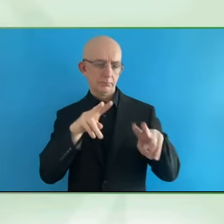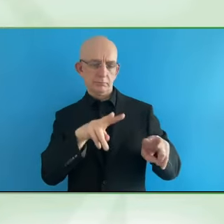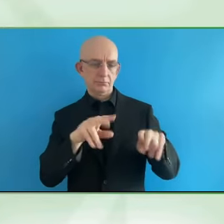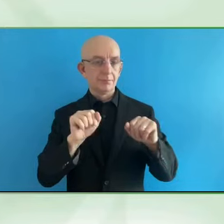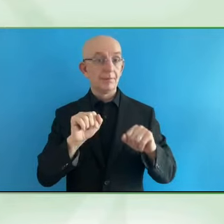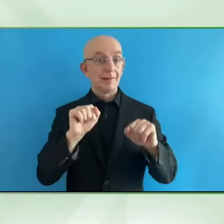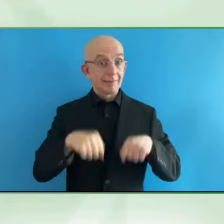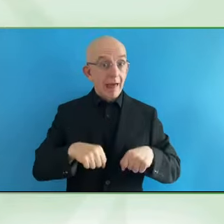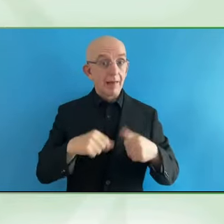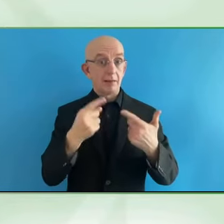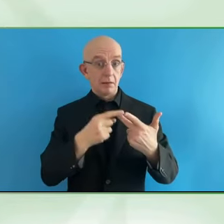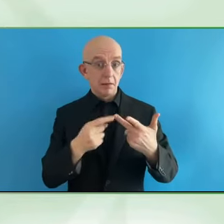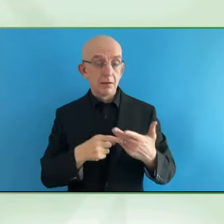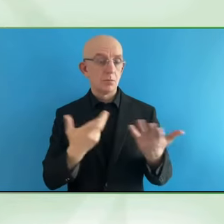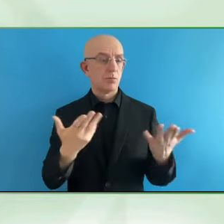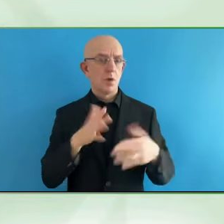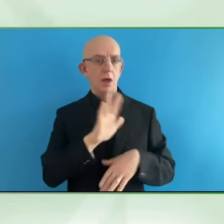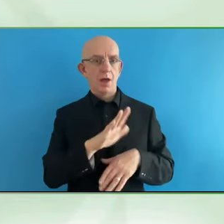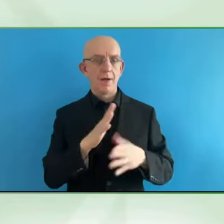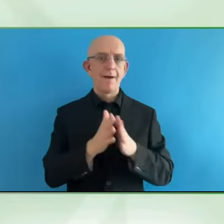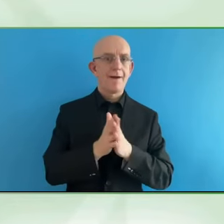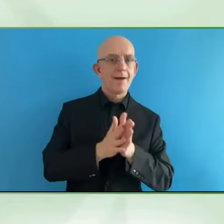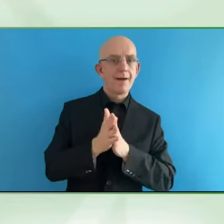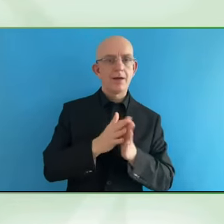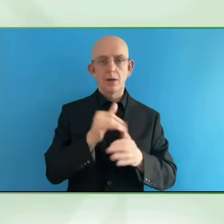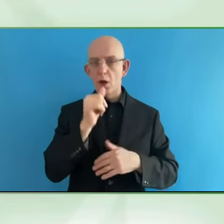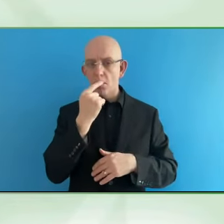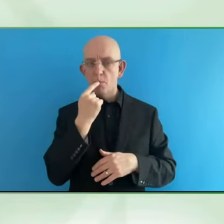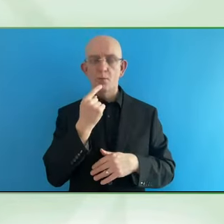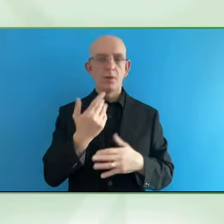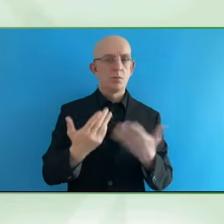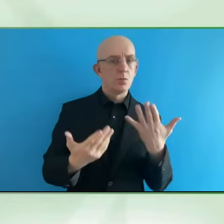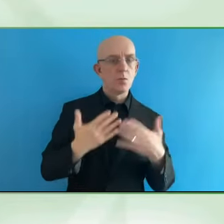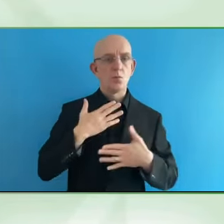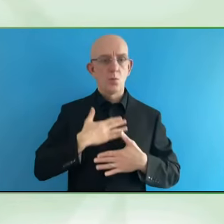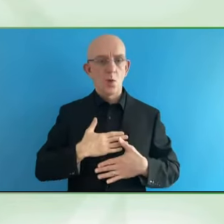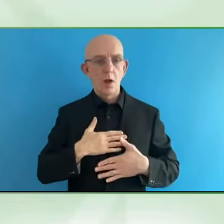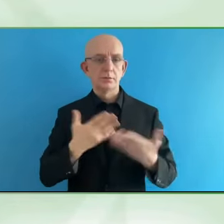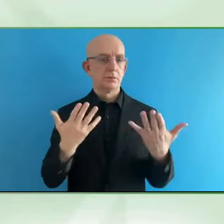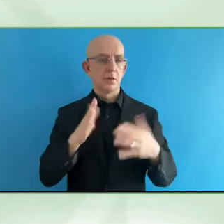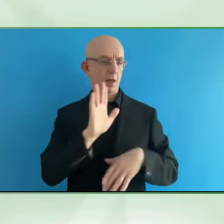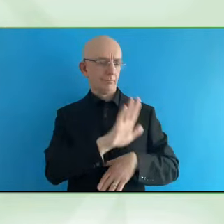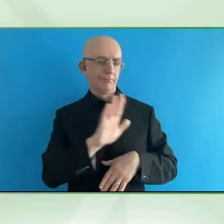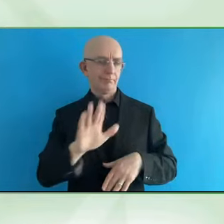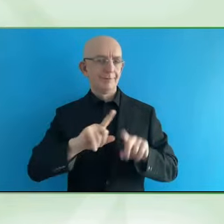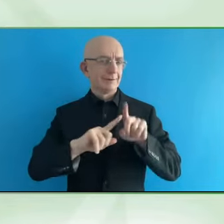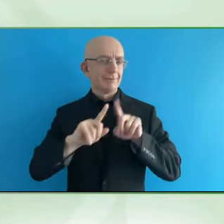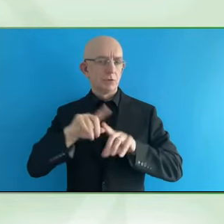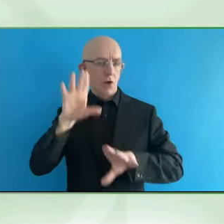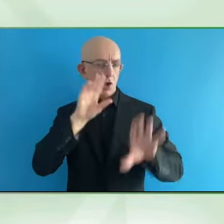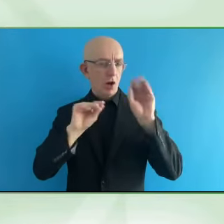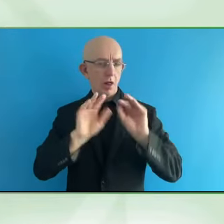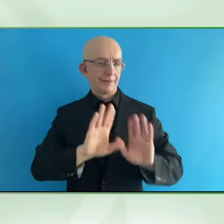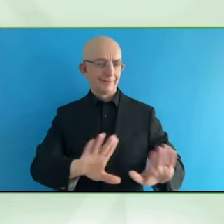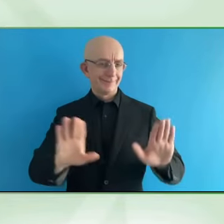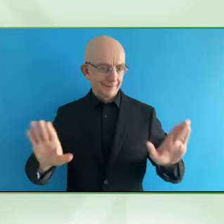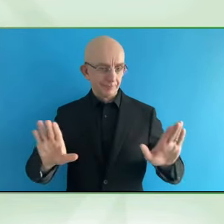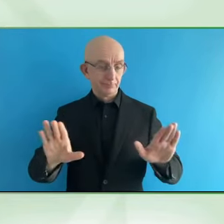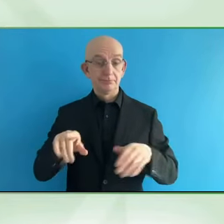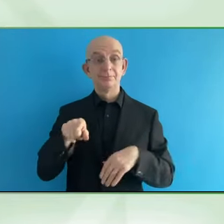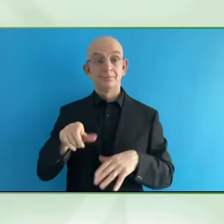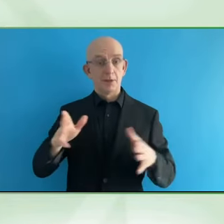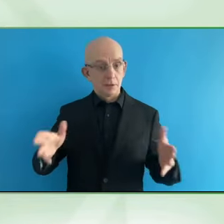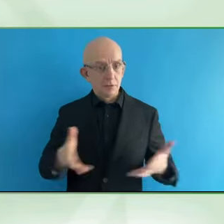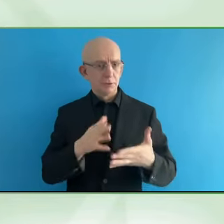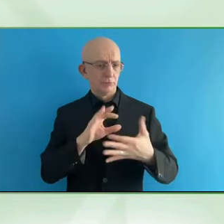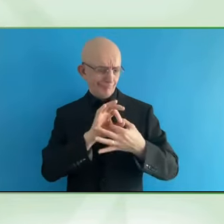Encourage collaboration. The national IEP promotes collaboration among all key players